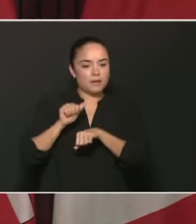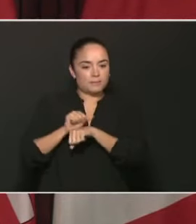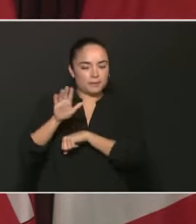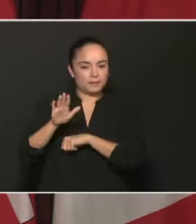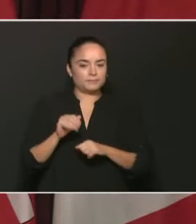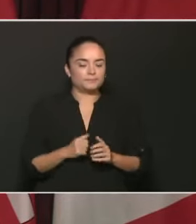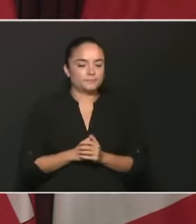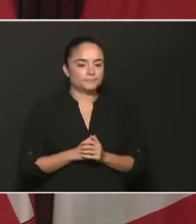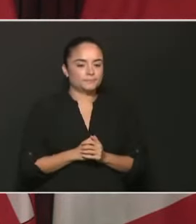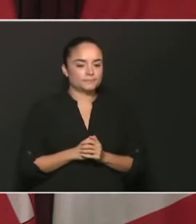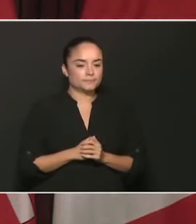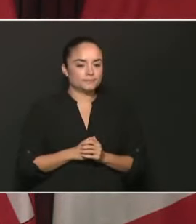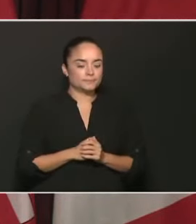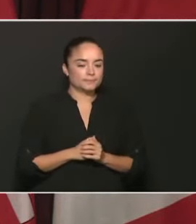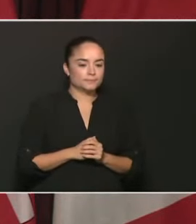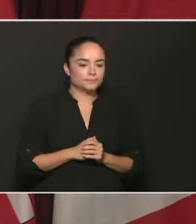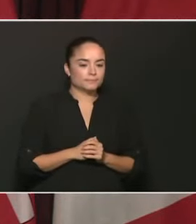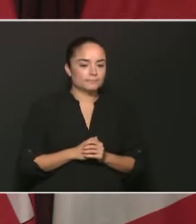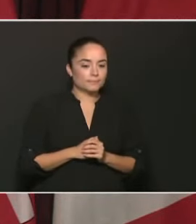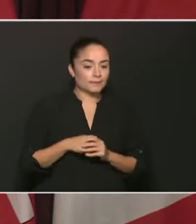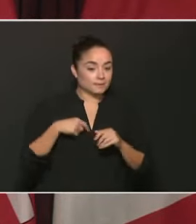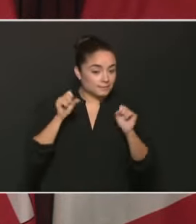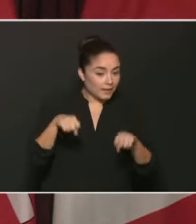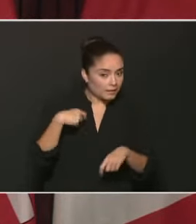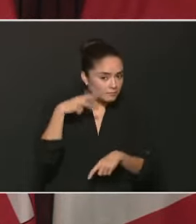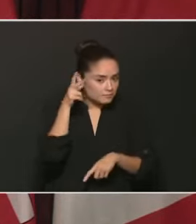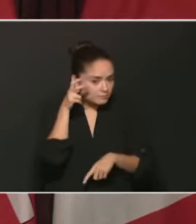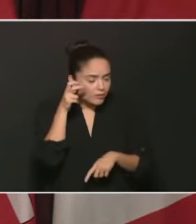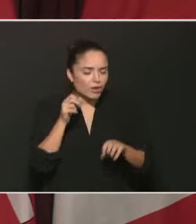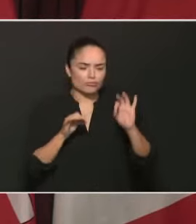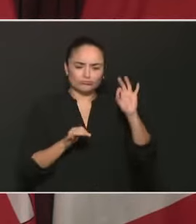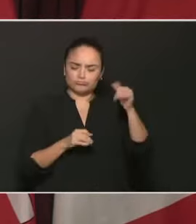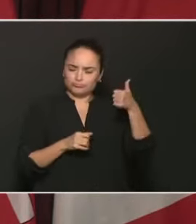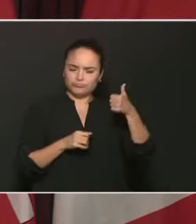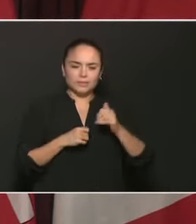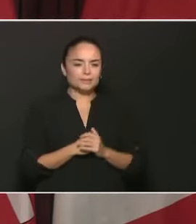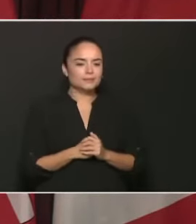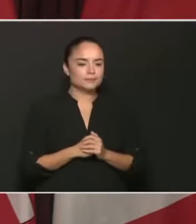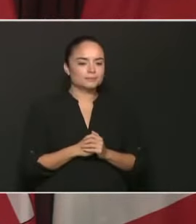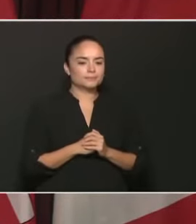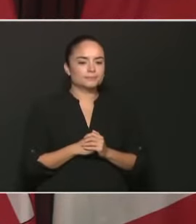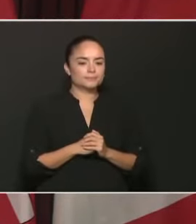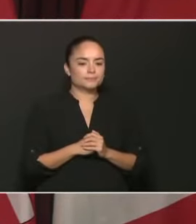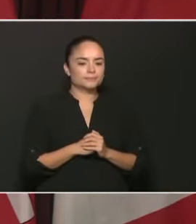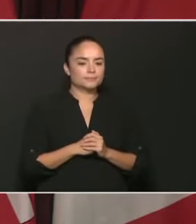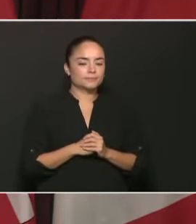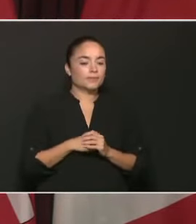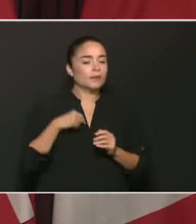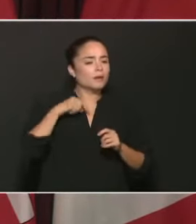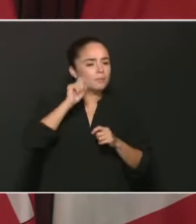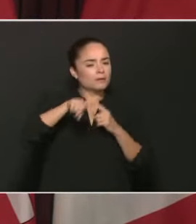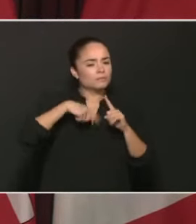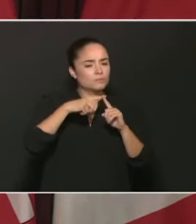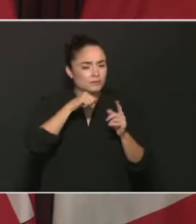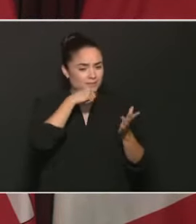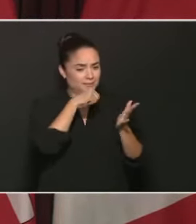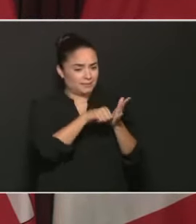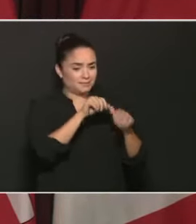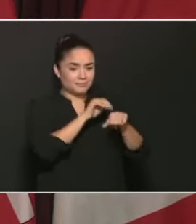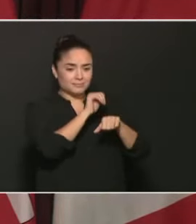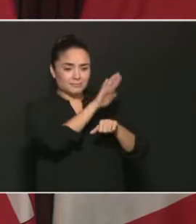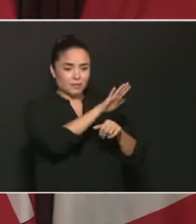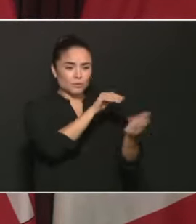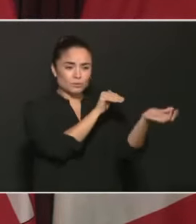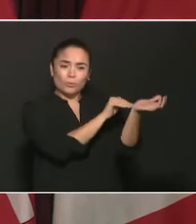all right? Yes, sir. I wanted to ask about the letter sent to doctors urging them to start seeing patients